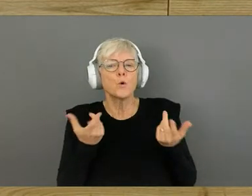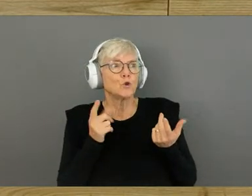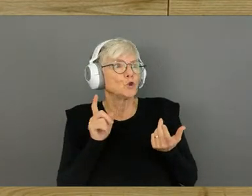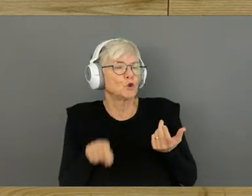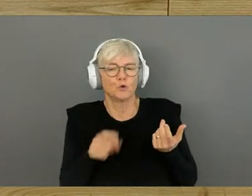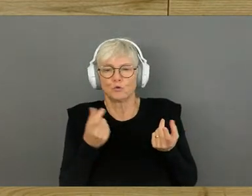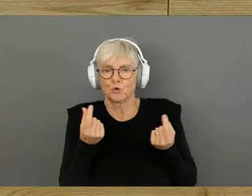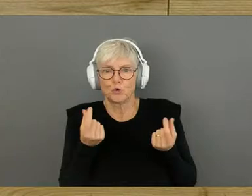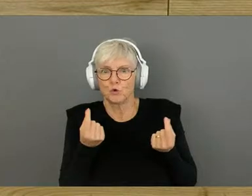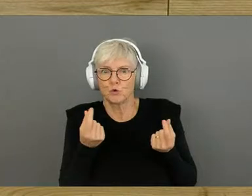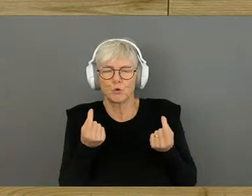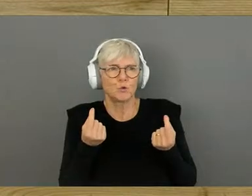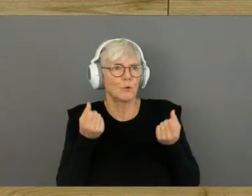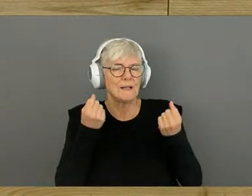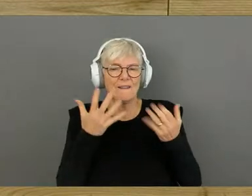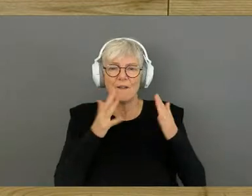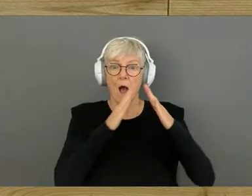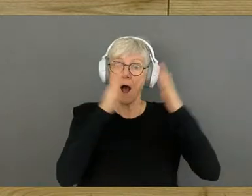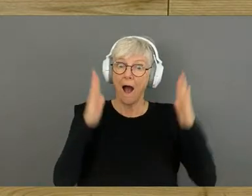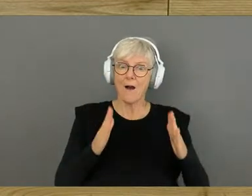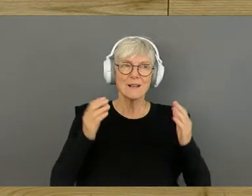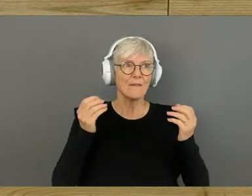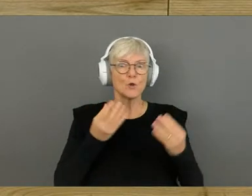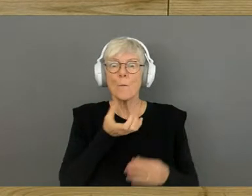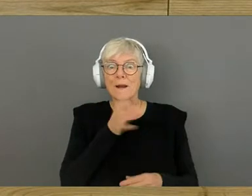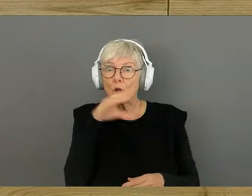many homes decked out with Christmas lights?